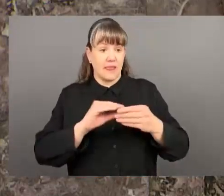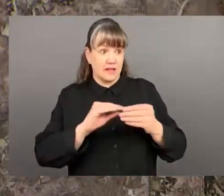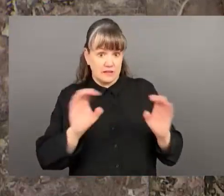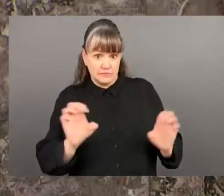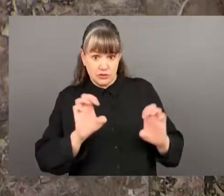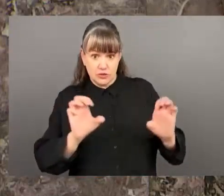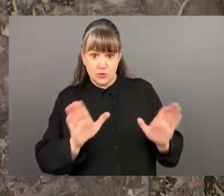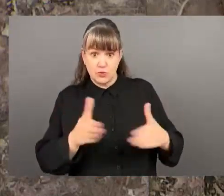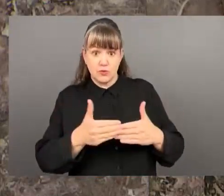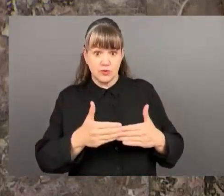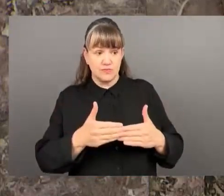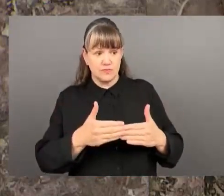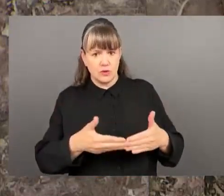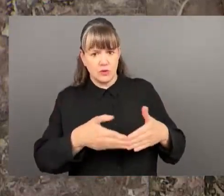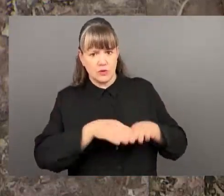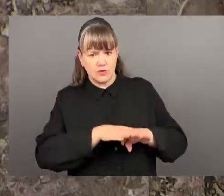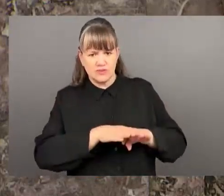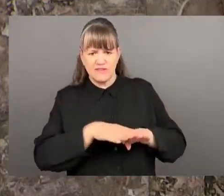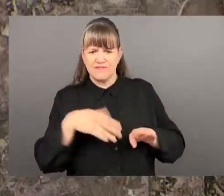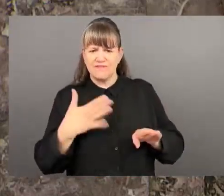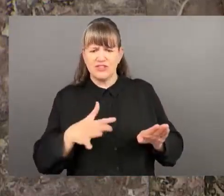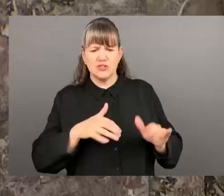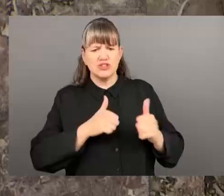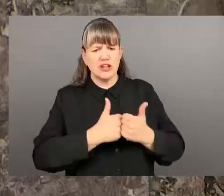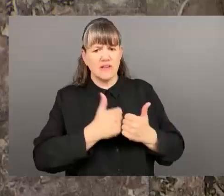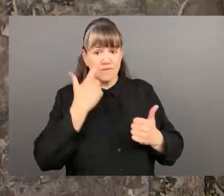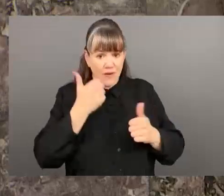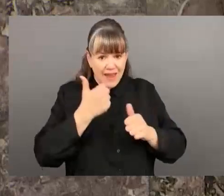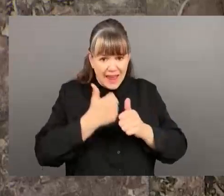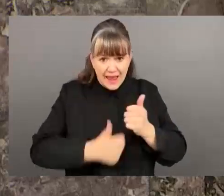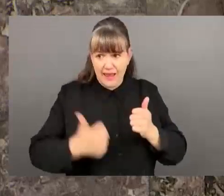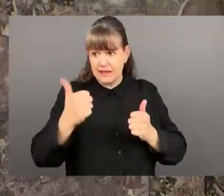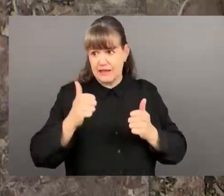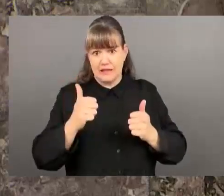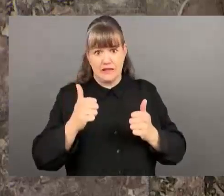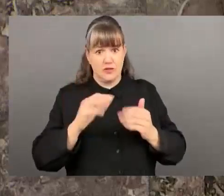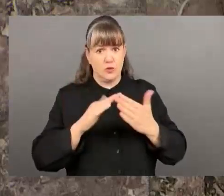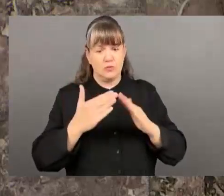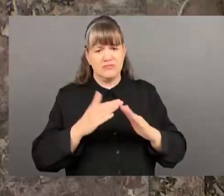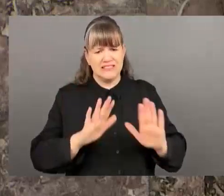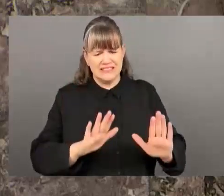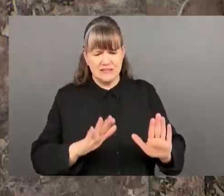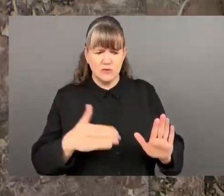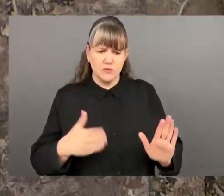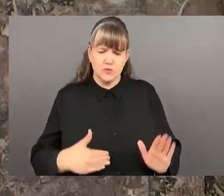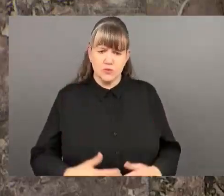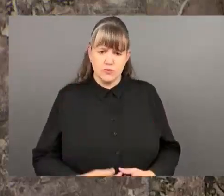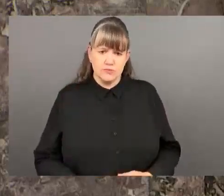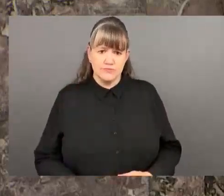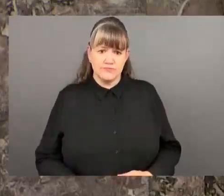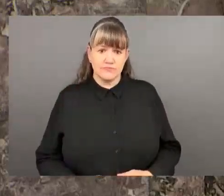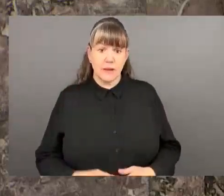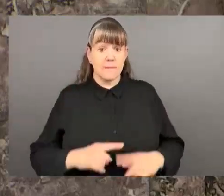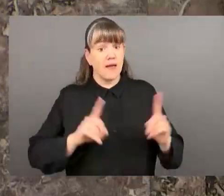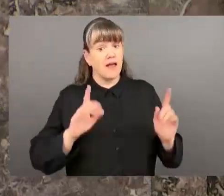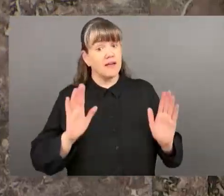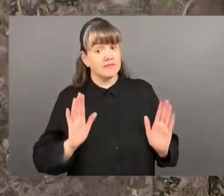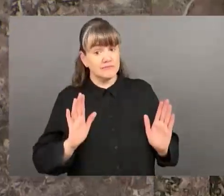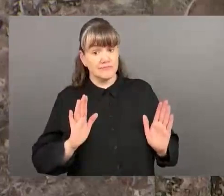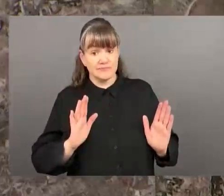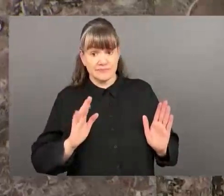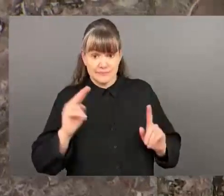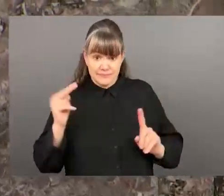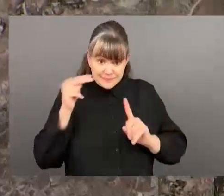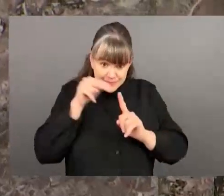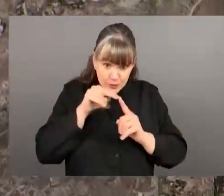for any community to face. The good news is that the big picture shows us that we are moving in the right direction. And in the first quarter of